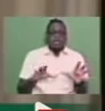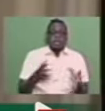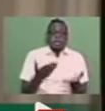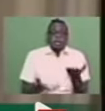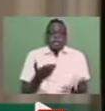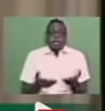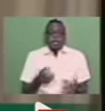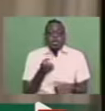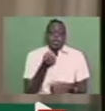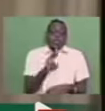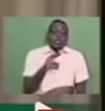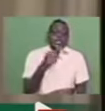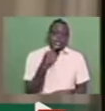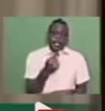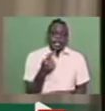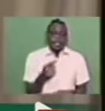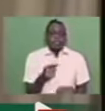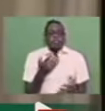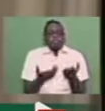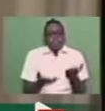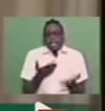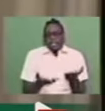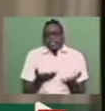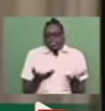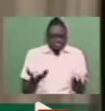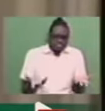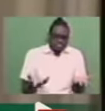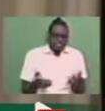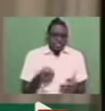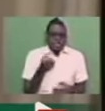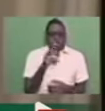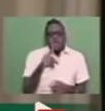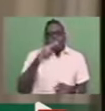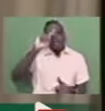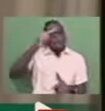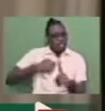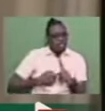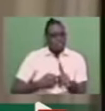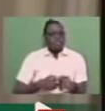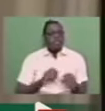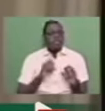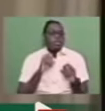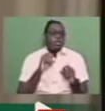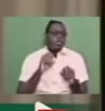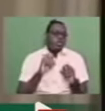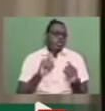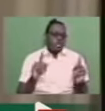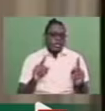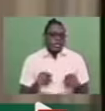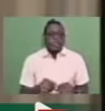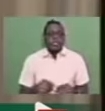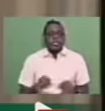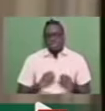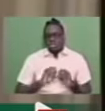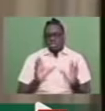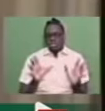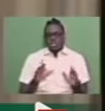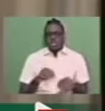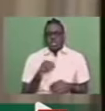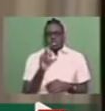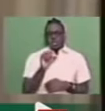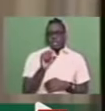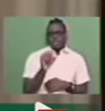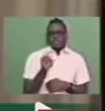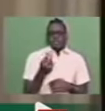pandemic, harshest circumstances are being experienced by our population. These funds can go towards a special cooked food